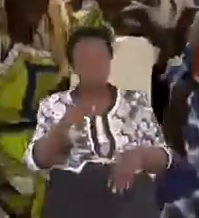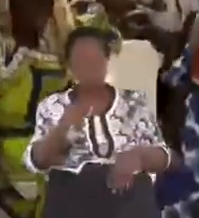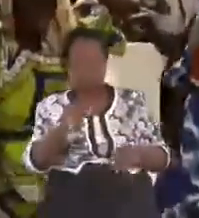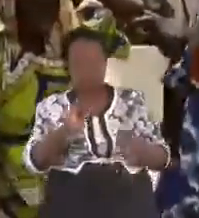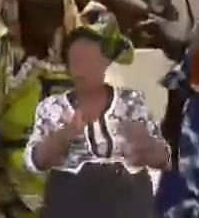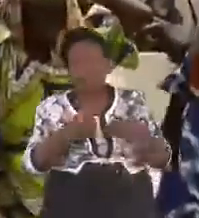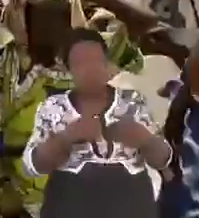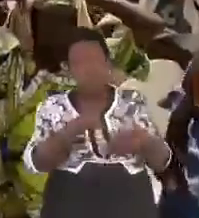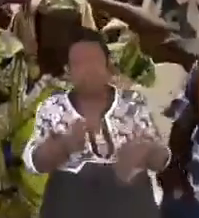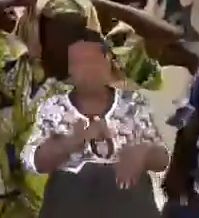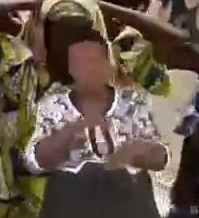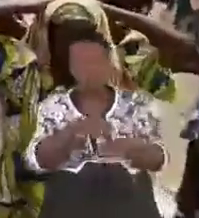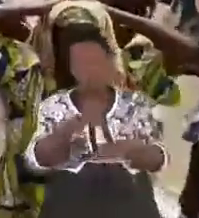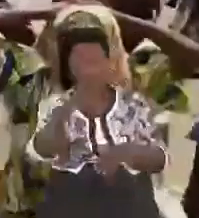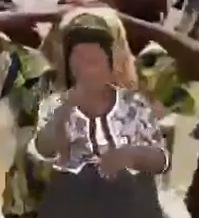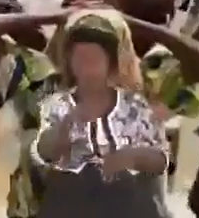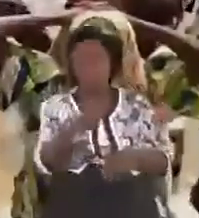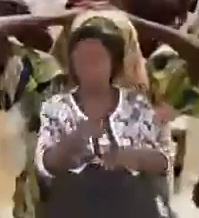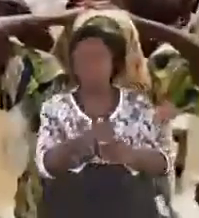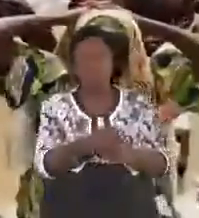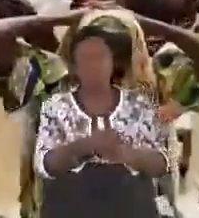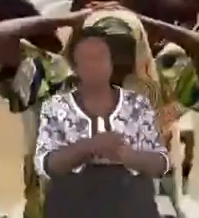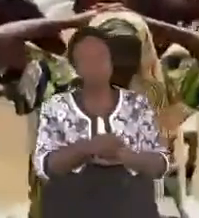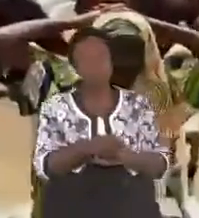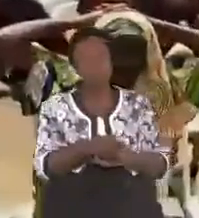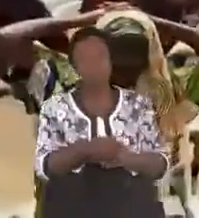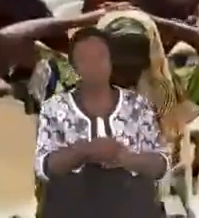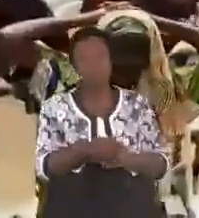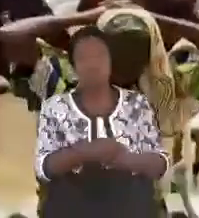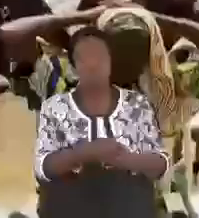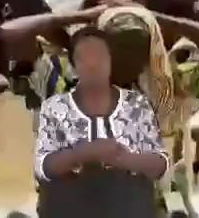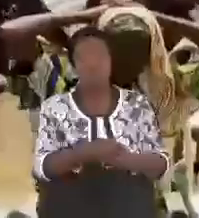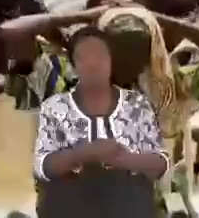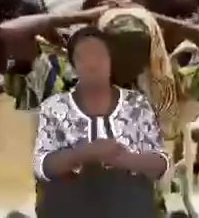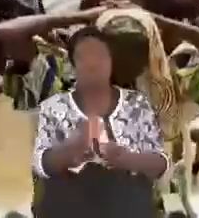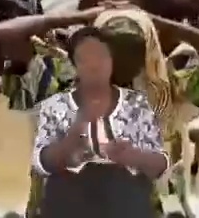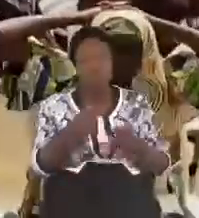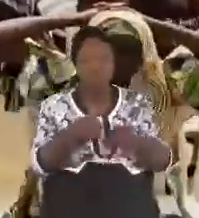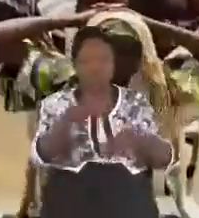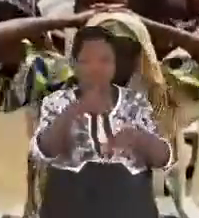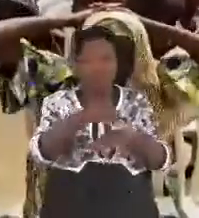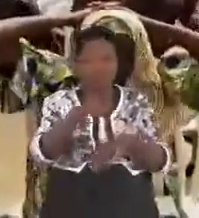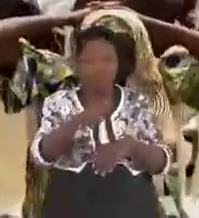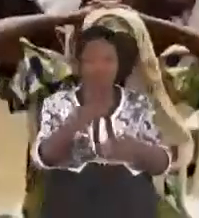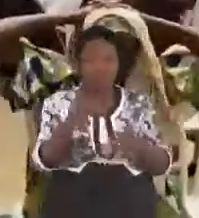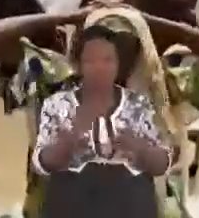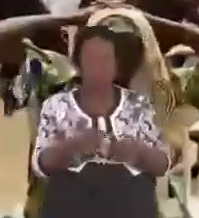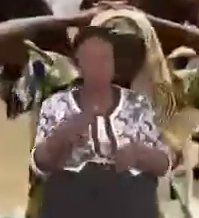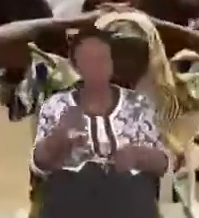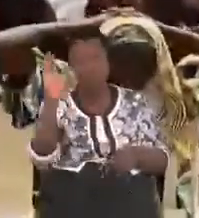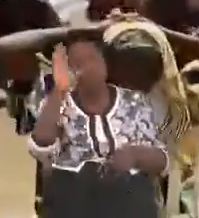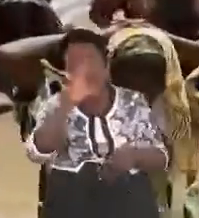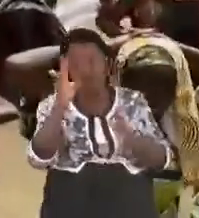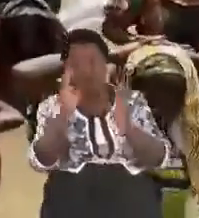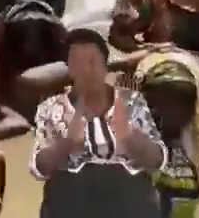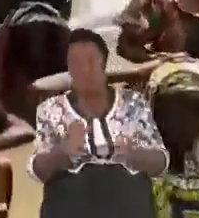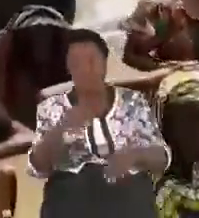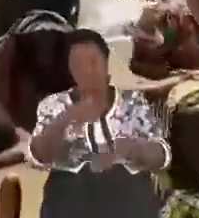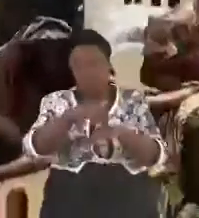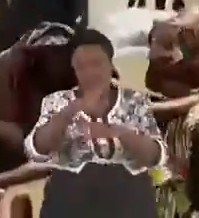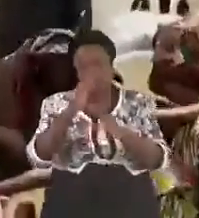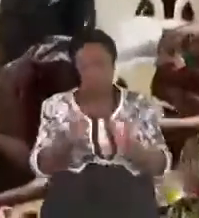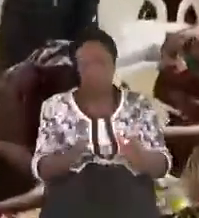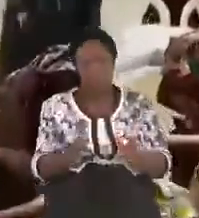you he has sought you the seeker sender the